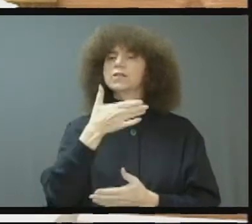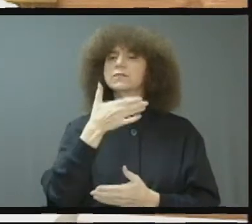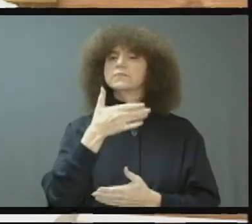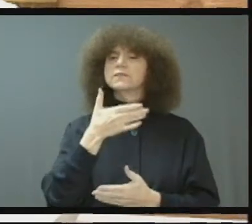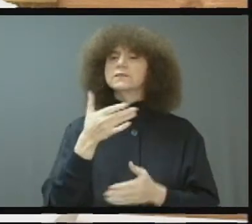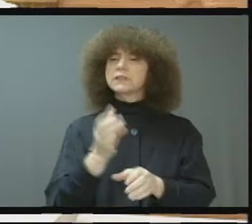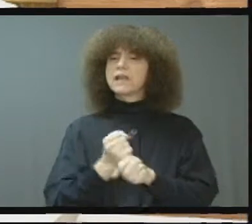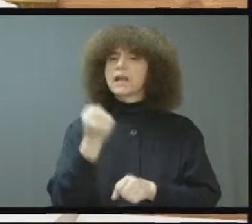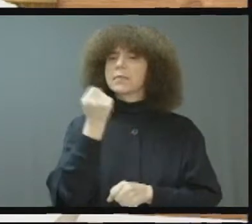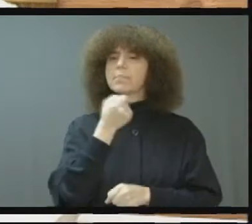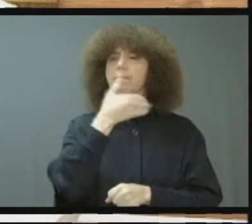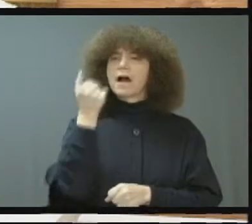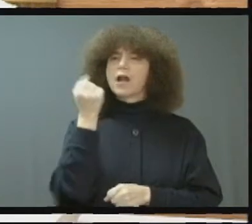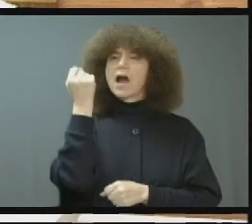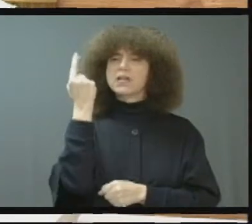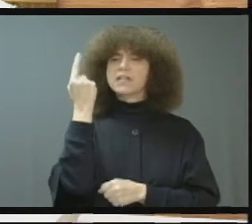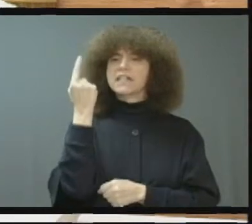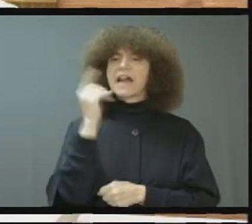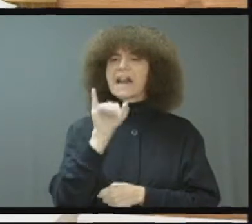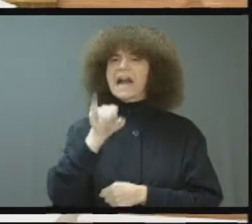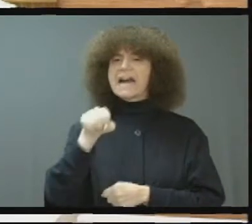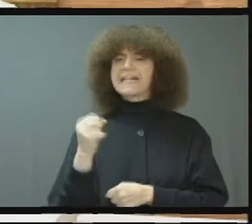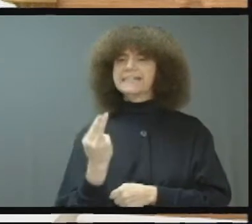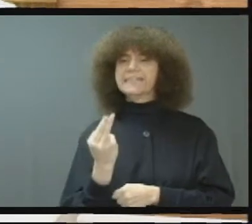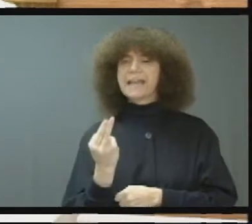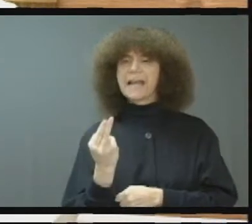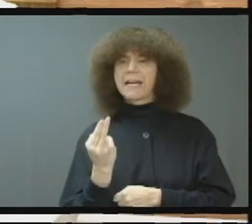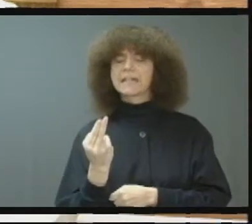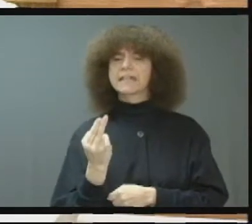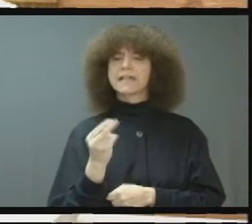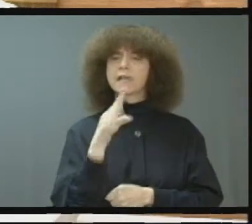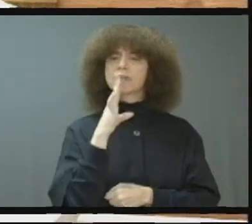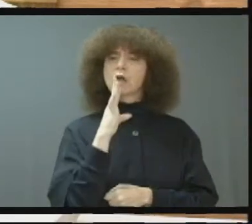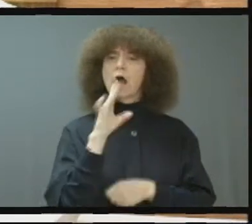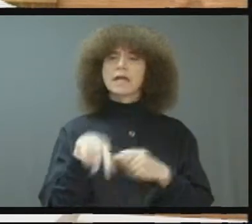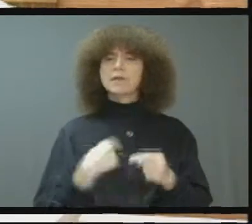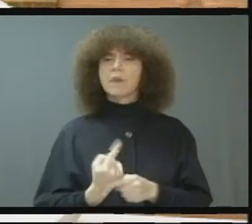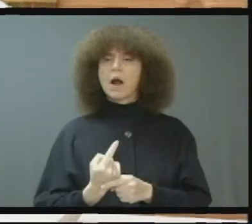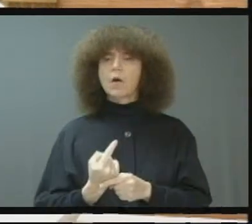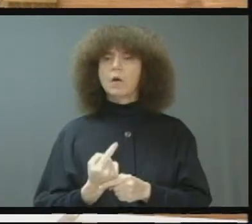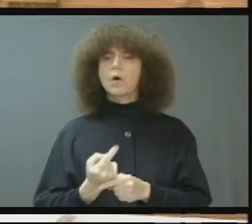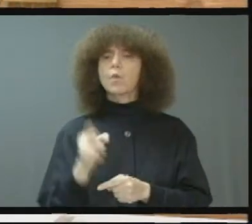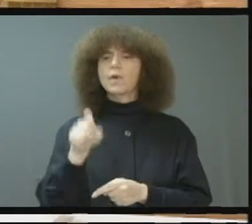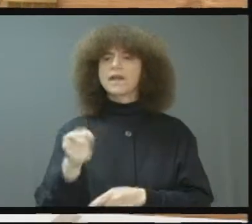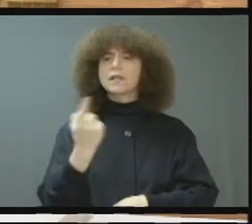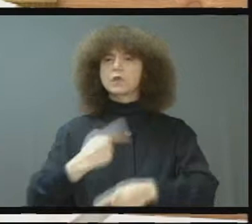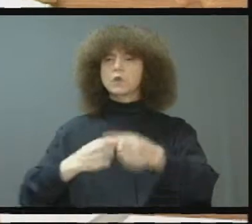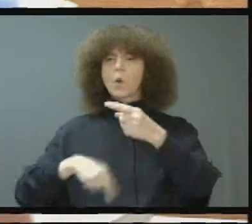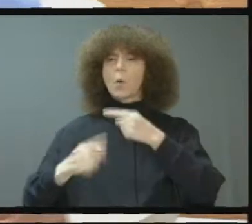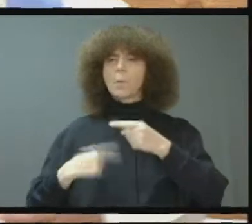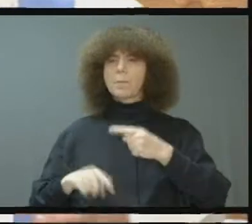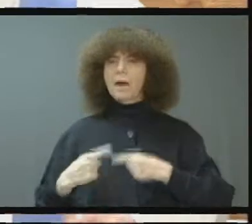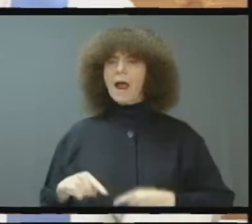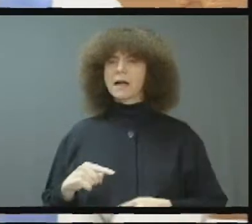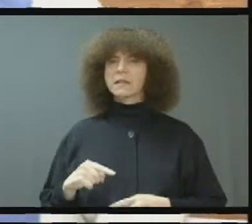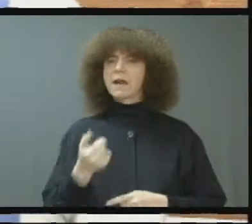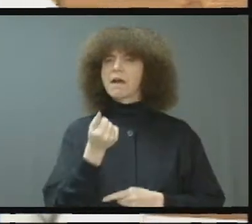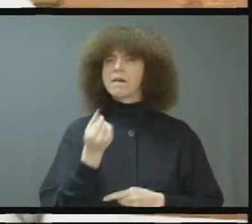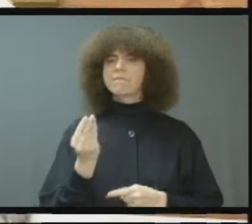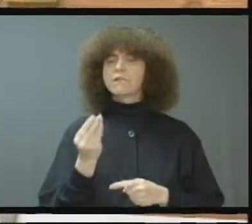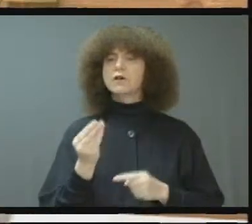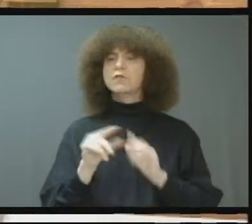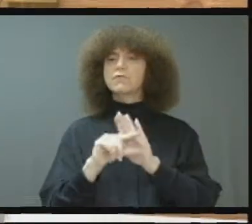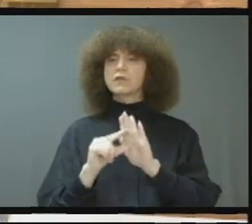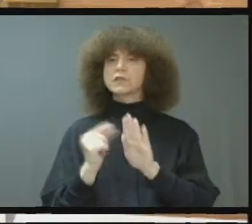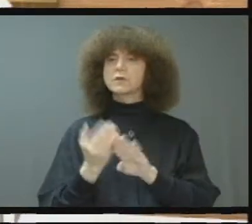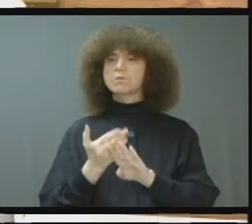of where Isaiah is coming from in our reading, we need to go back a few verses from before our morning's